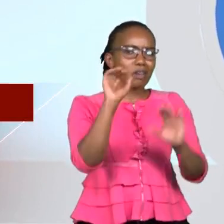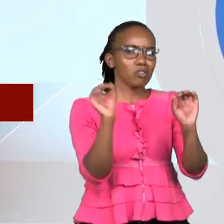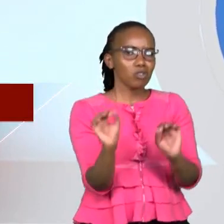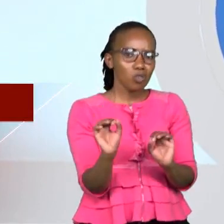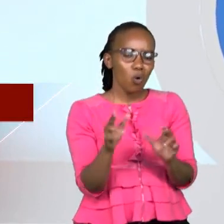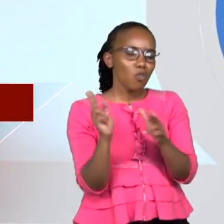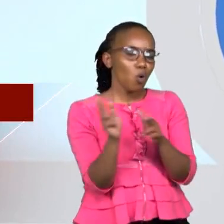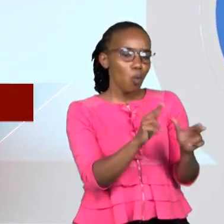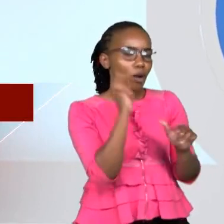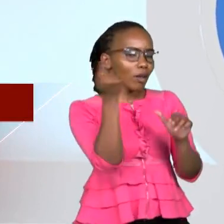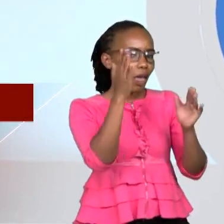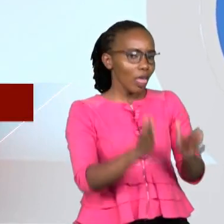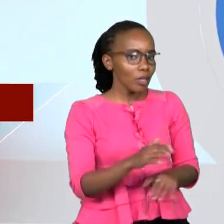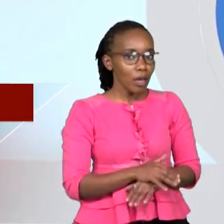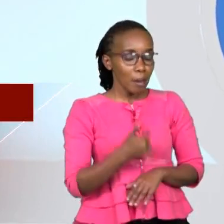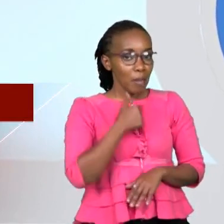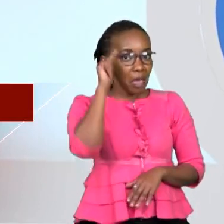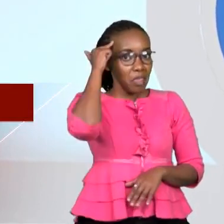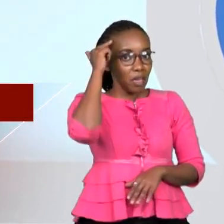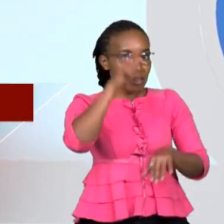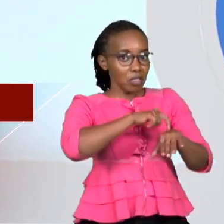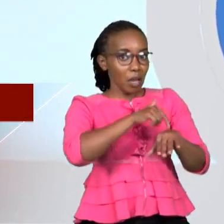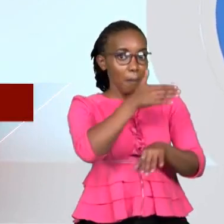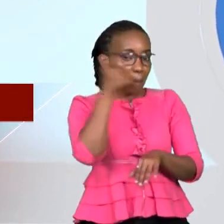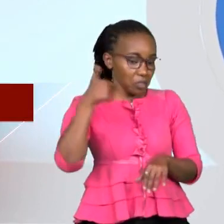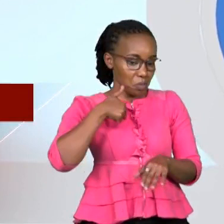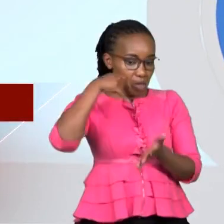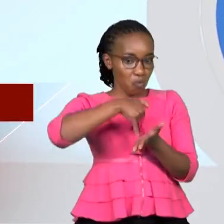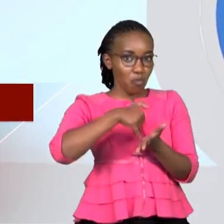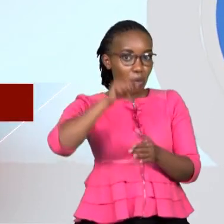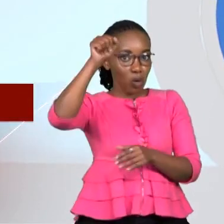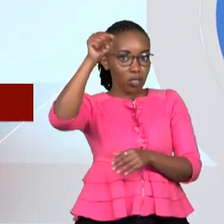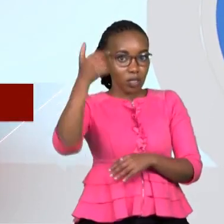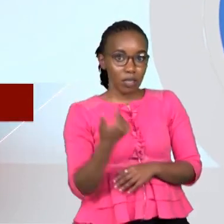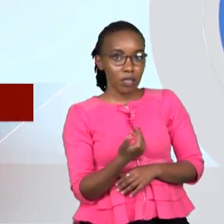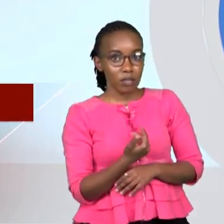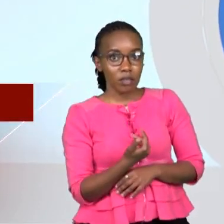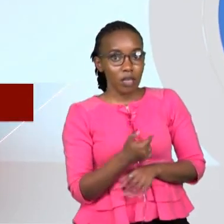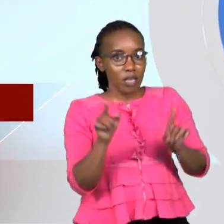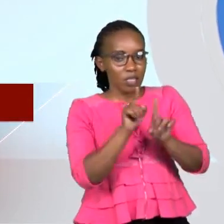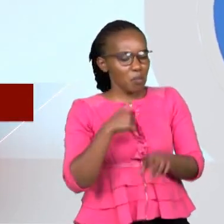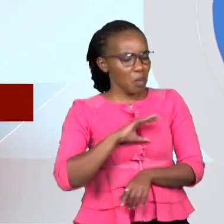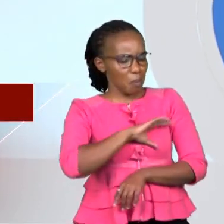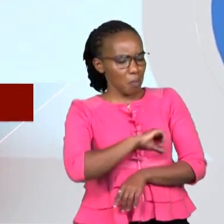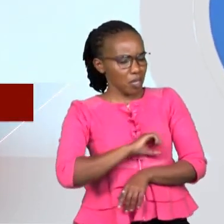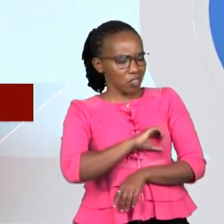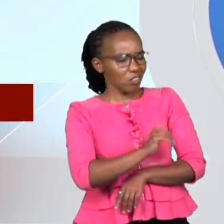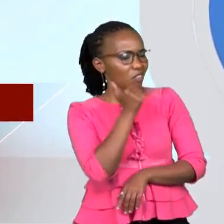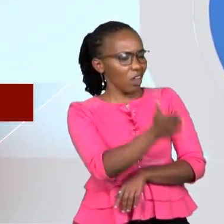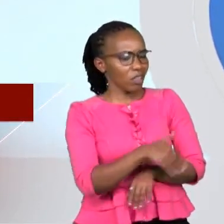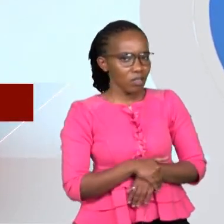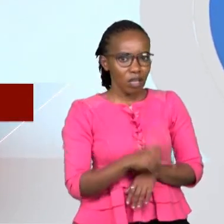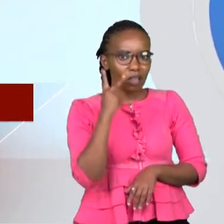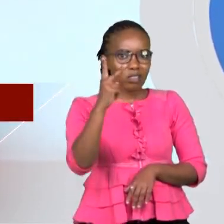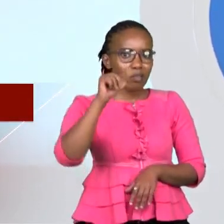of the common man. So I think it's the best time for me to get into politics, but also I've been very impatient looking at the leaders. Politics, I